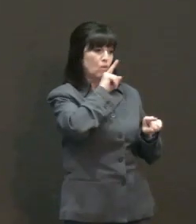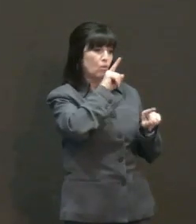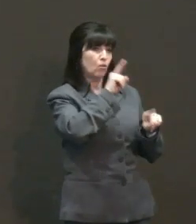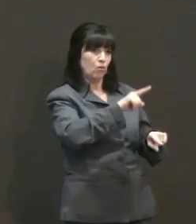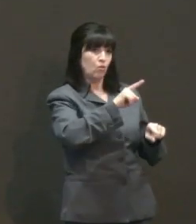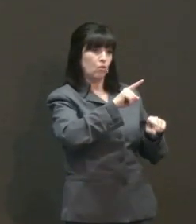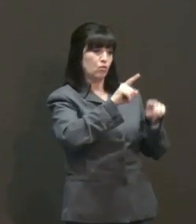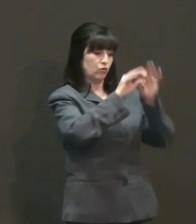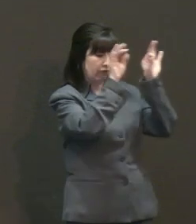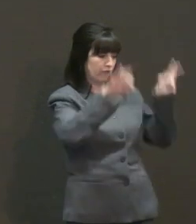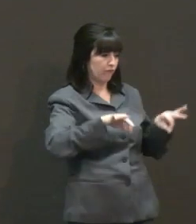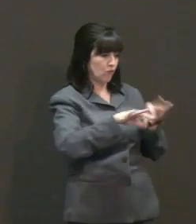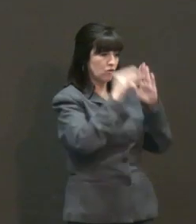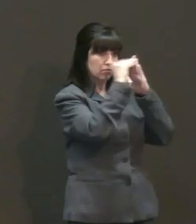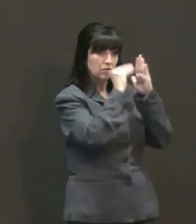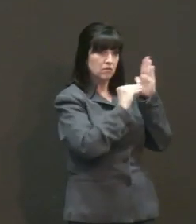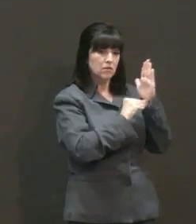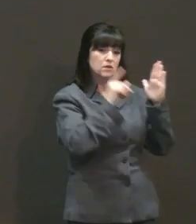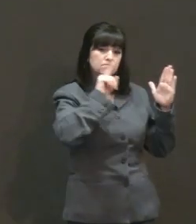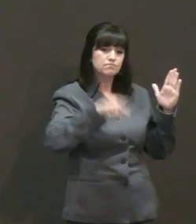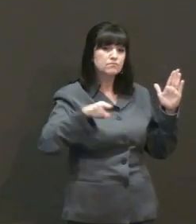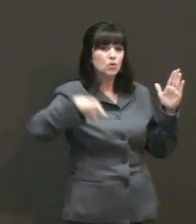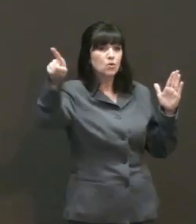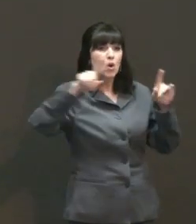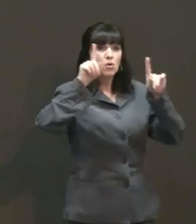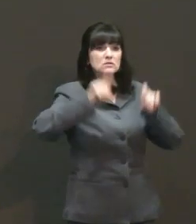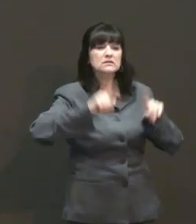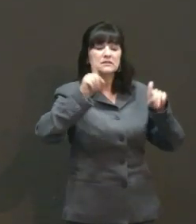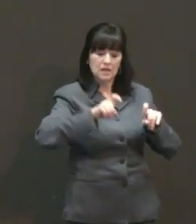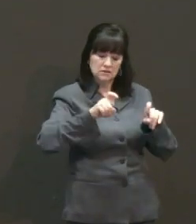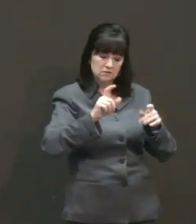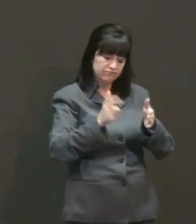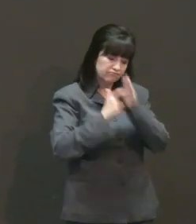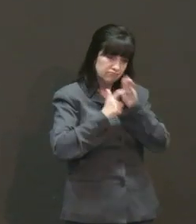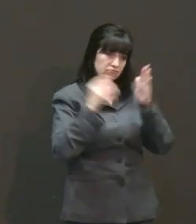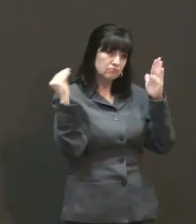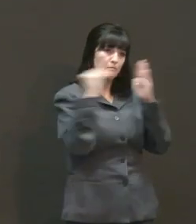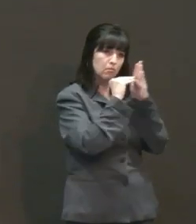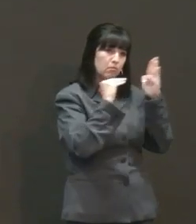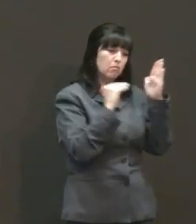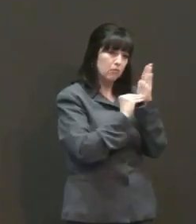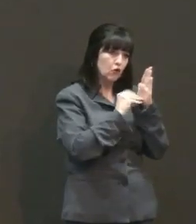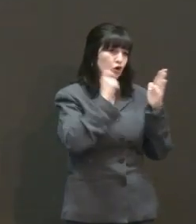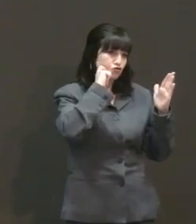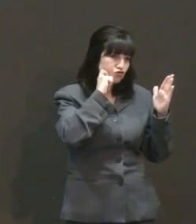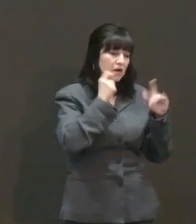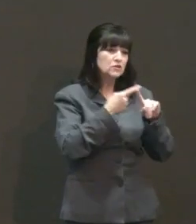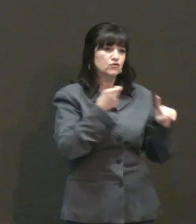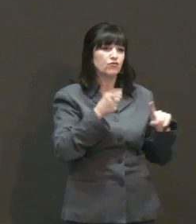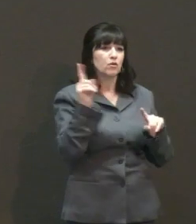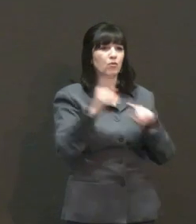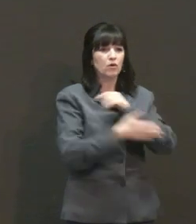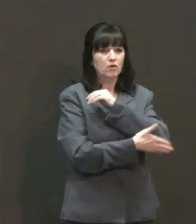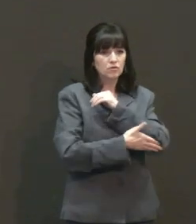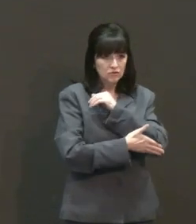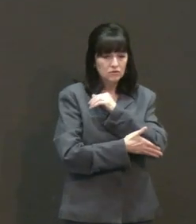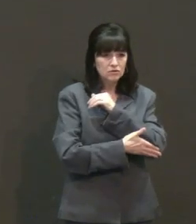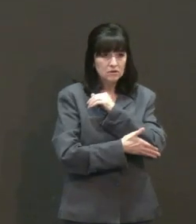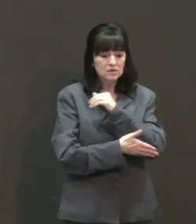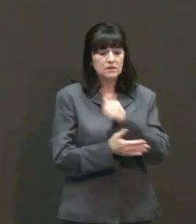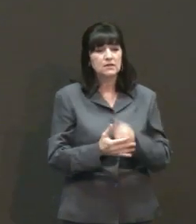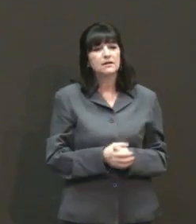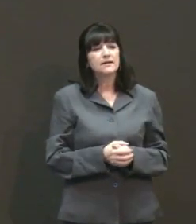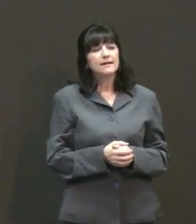forms so that we can have a clearer picture. It's important to point out this is important and